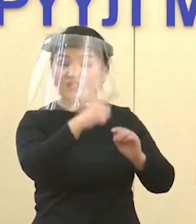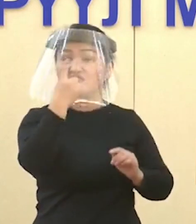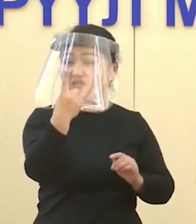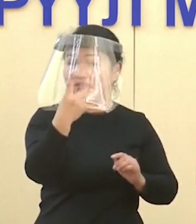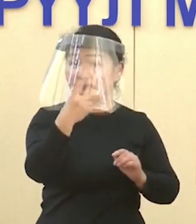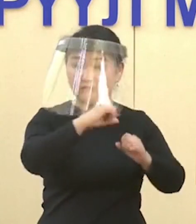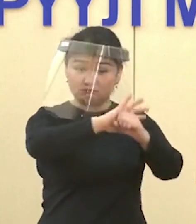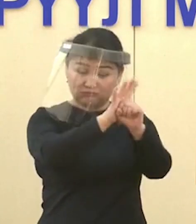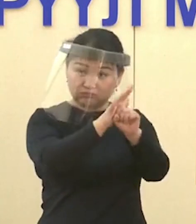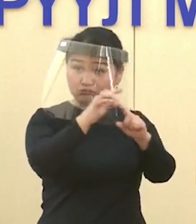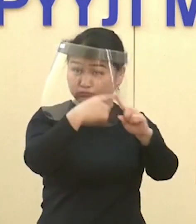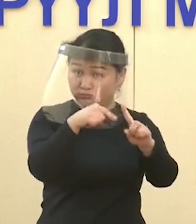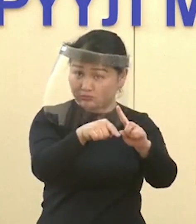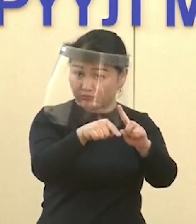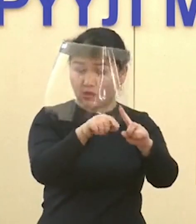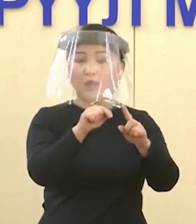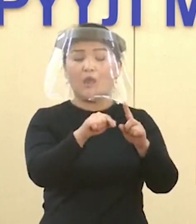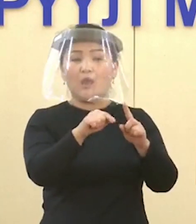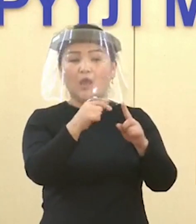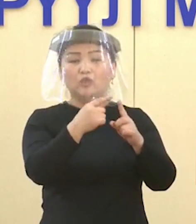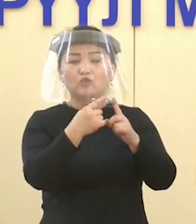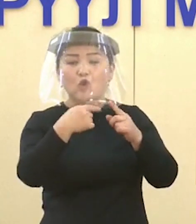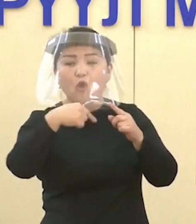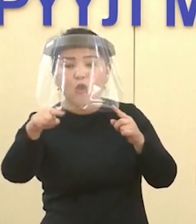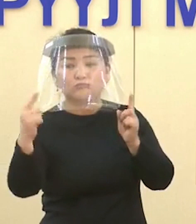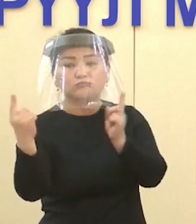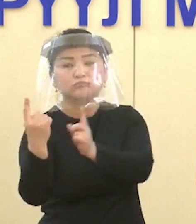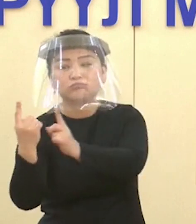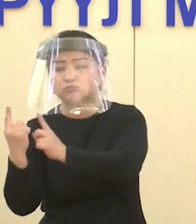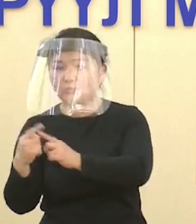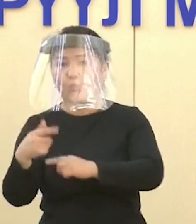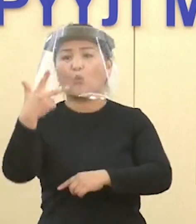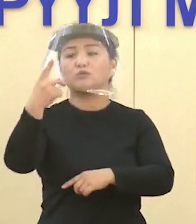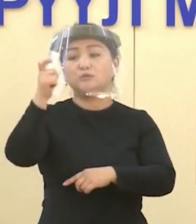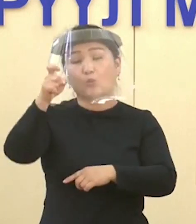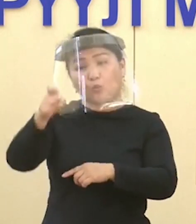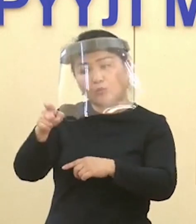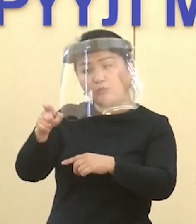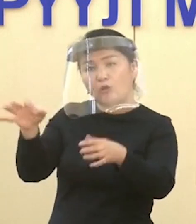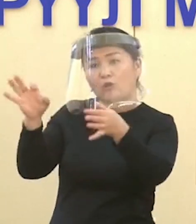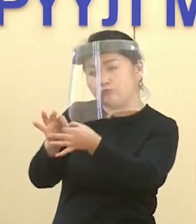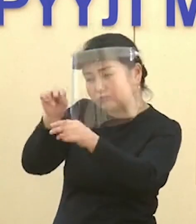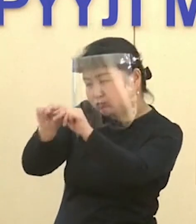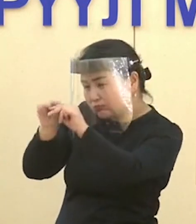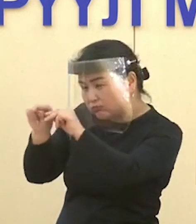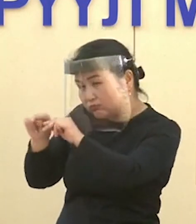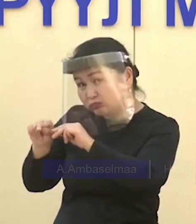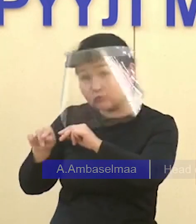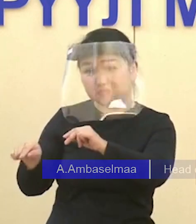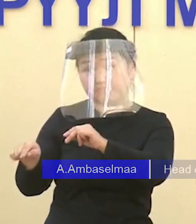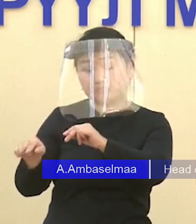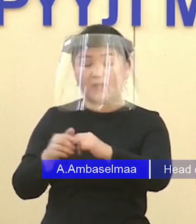yesterday, making the total number of Mongolia's coronavirus cases 17 as of April 13. And the 13 people who